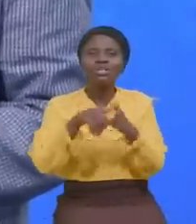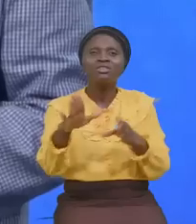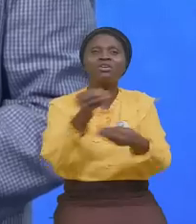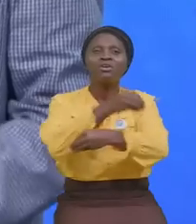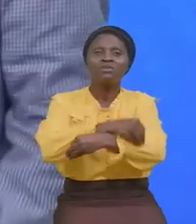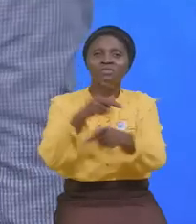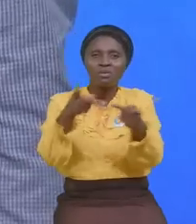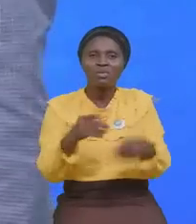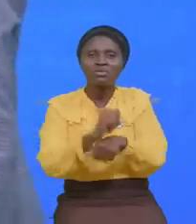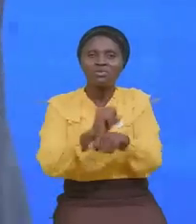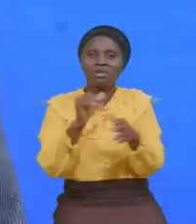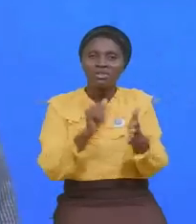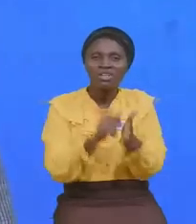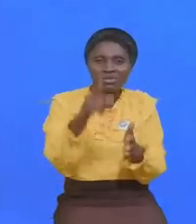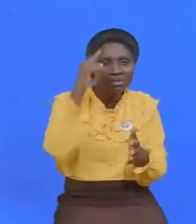know?